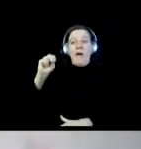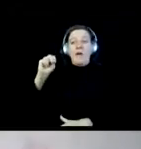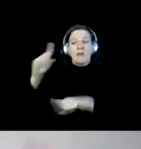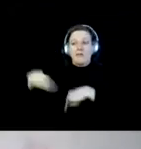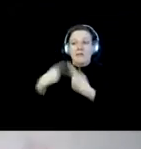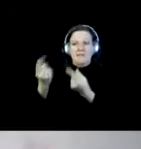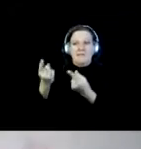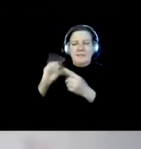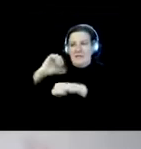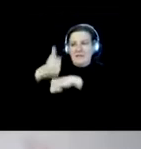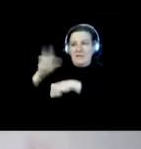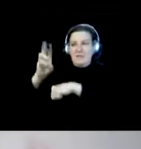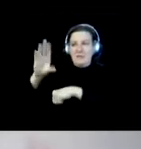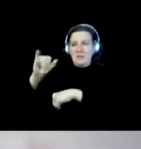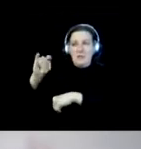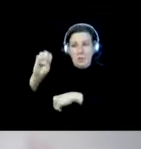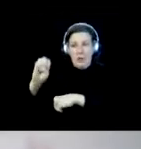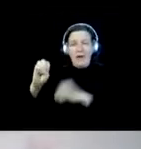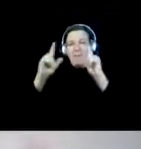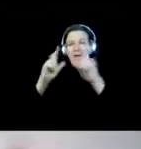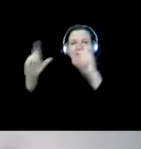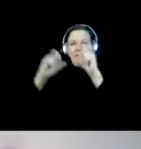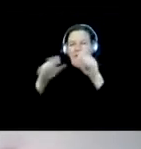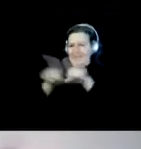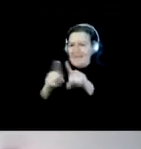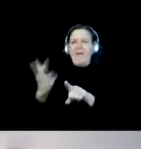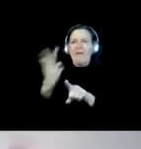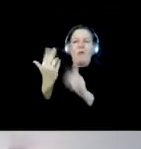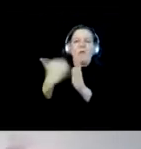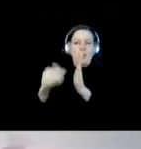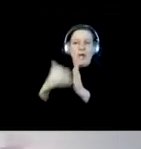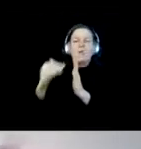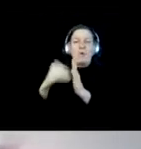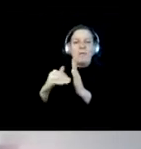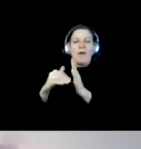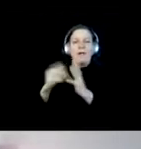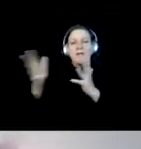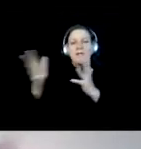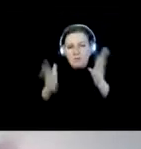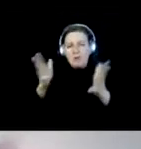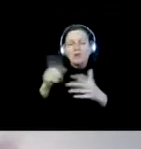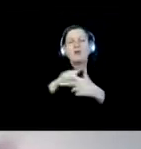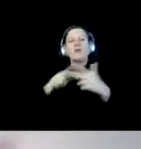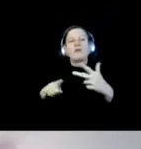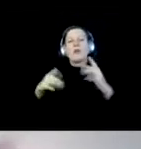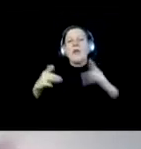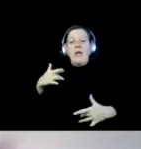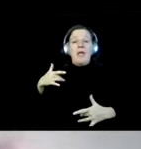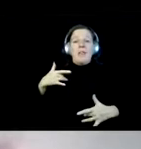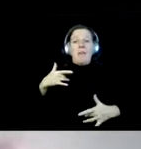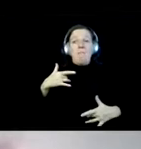in the same 3 kind of repetitive gestures, and the models essentially look like robots.